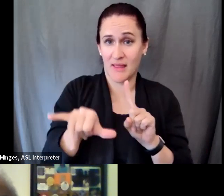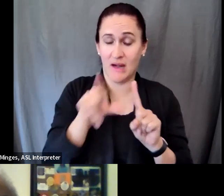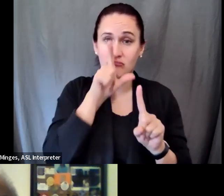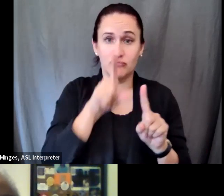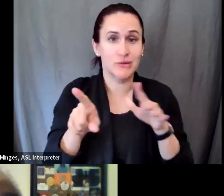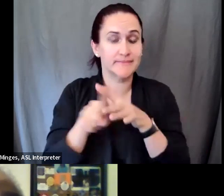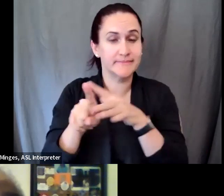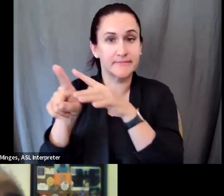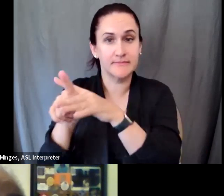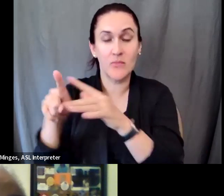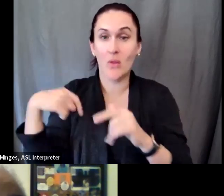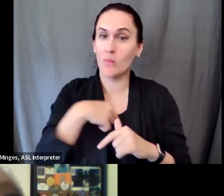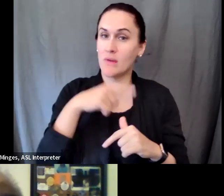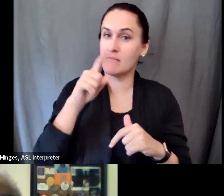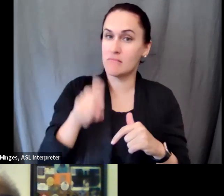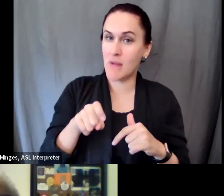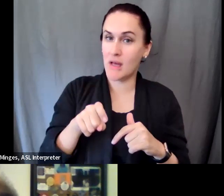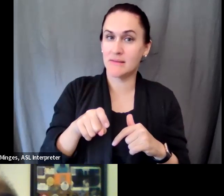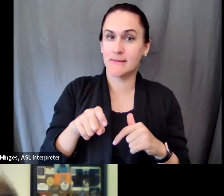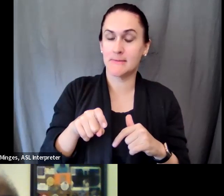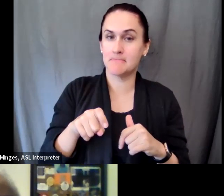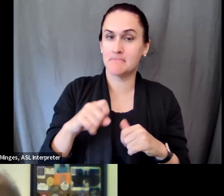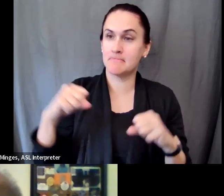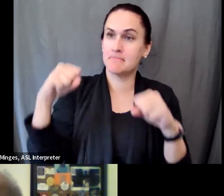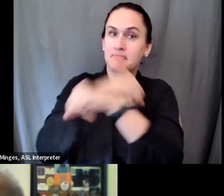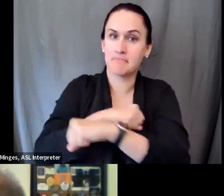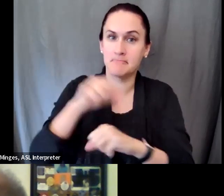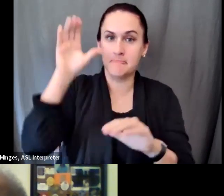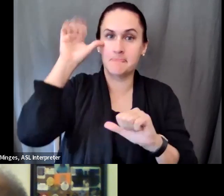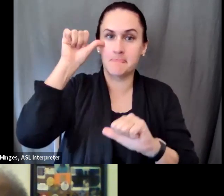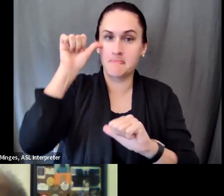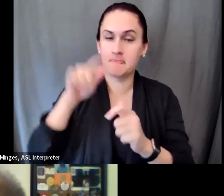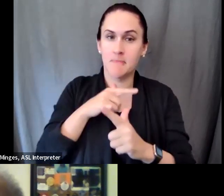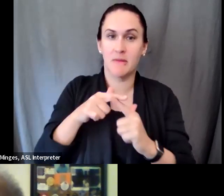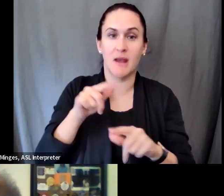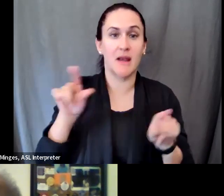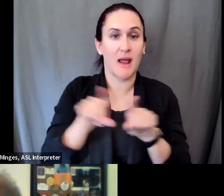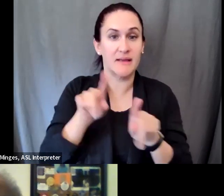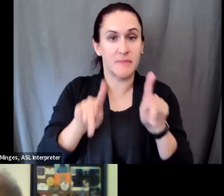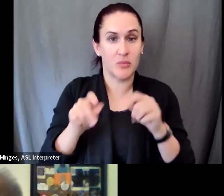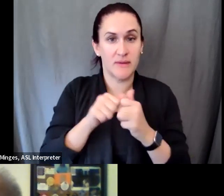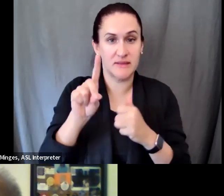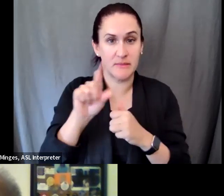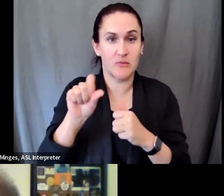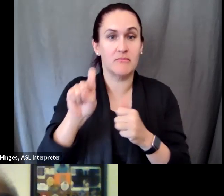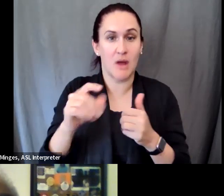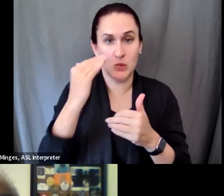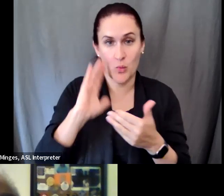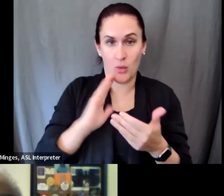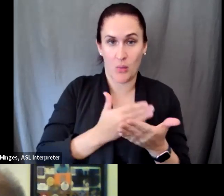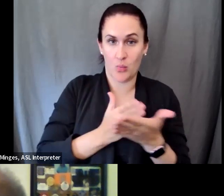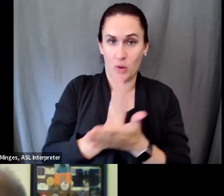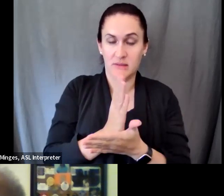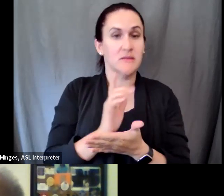up that we have to take a stand. And as persons with disabilities, we need to know our rights and we